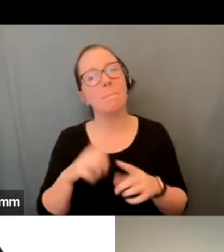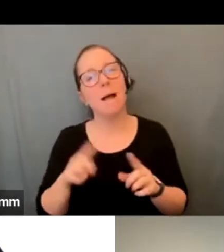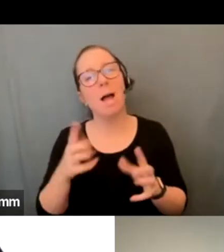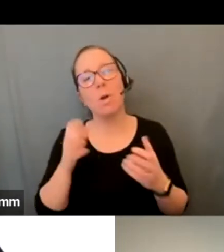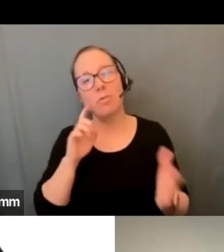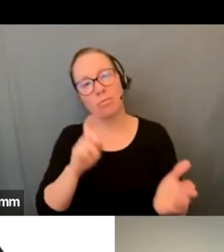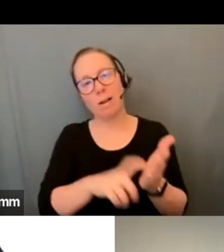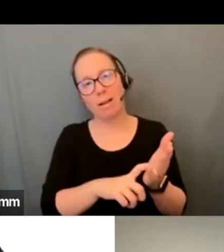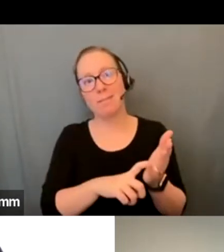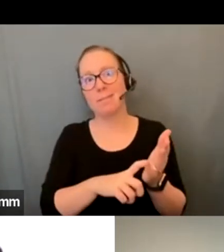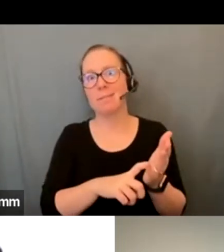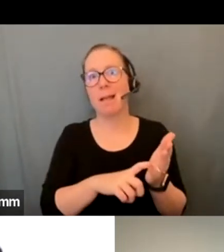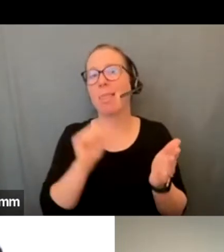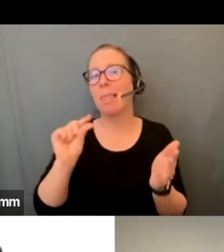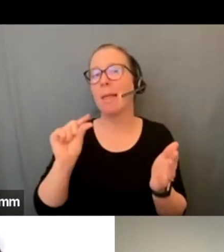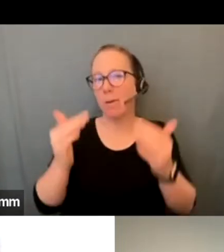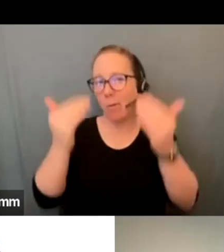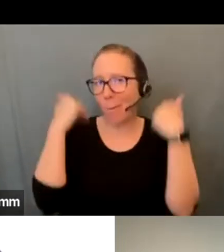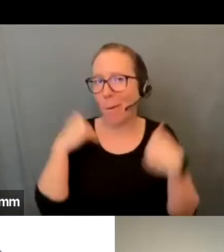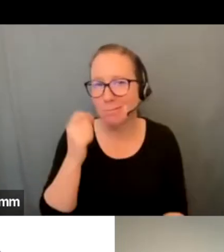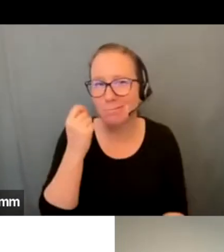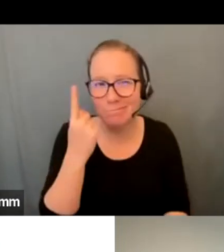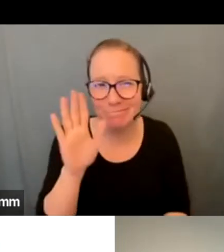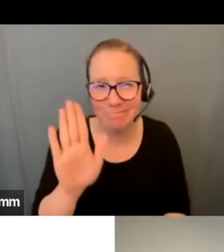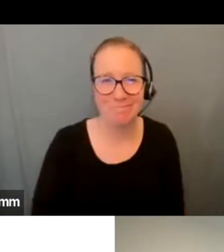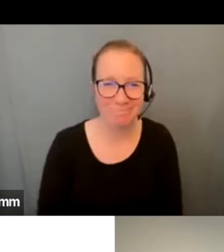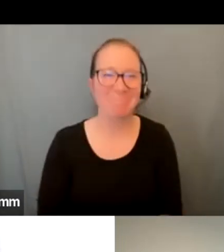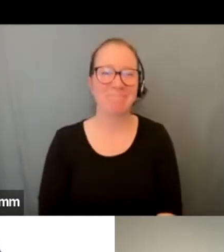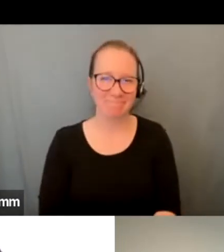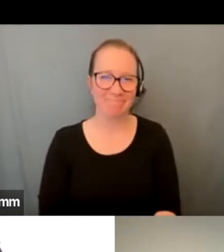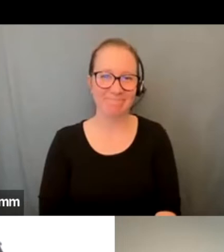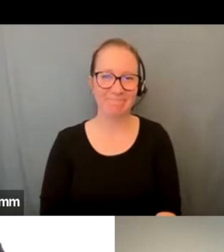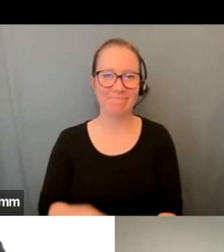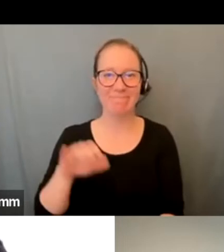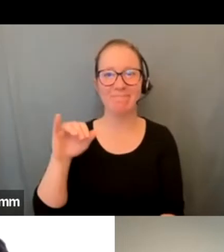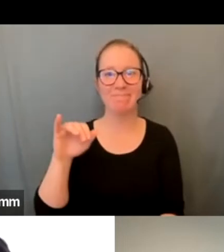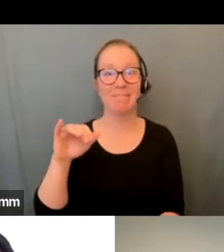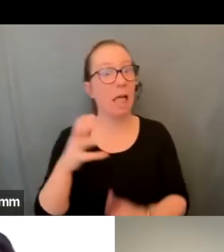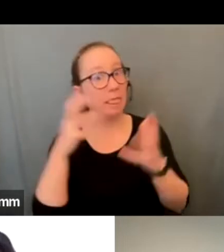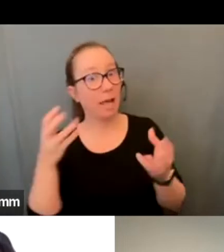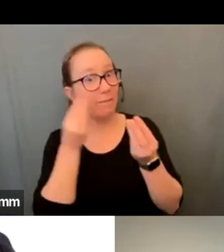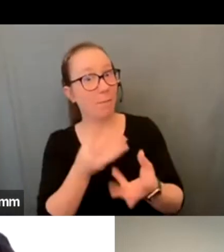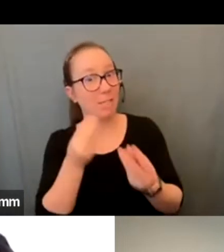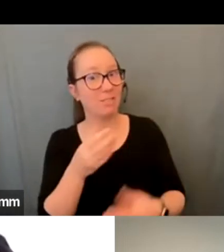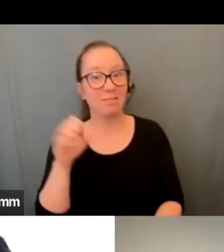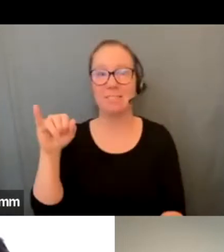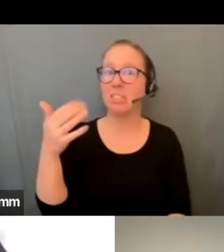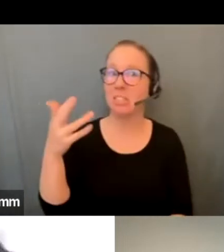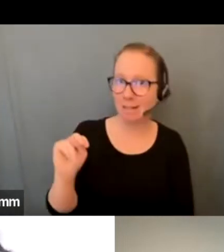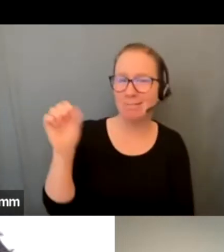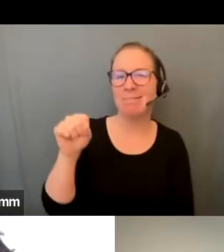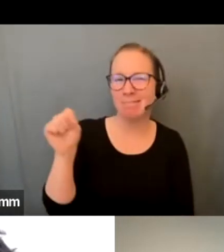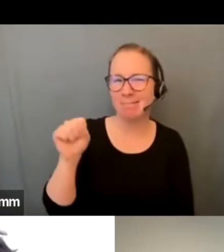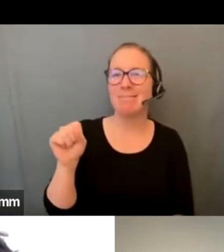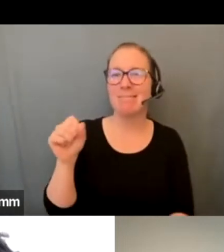feel a little bit overwhelming. Well, it's also a lot of information. Yeah, and it doesn't sound like it's the